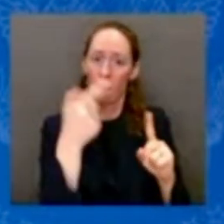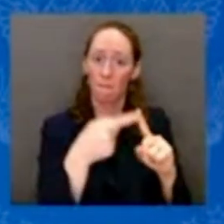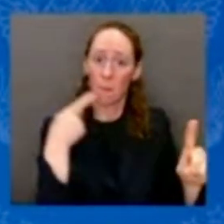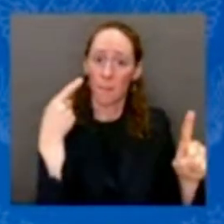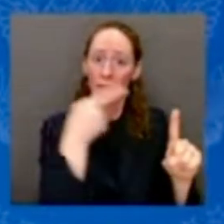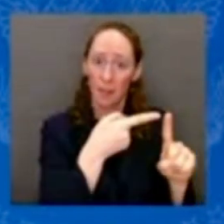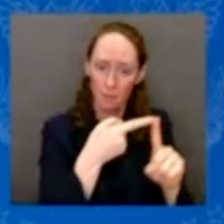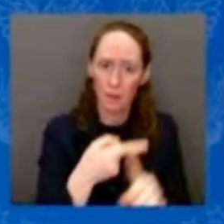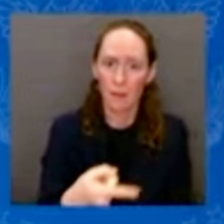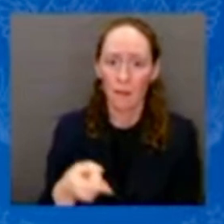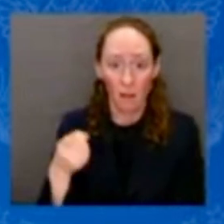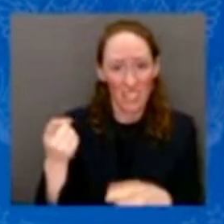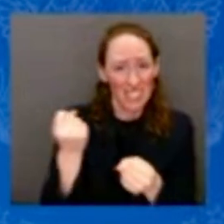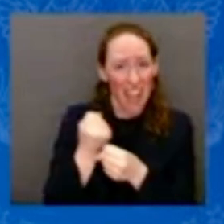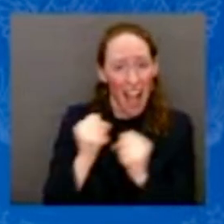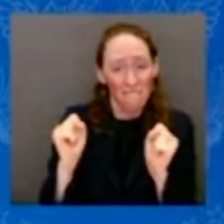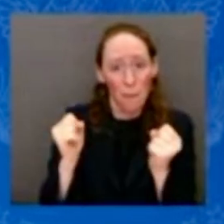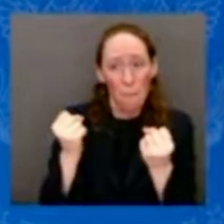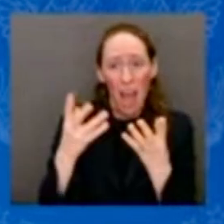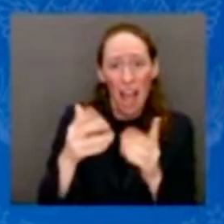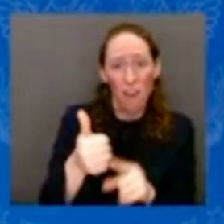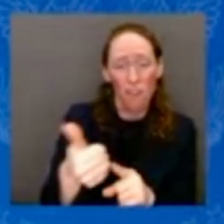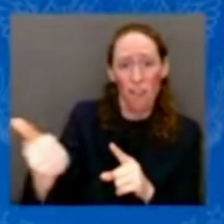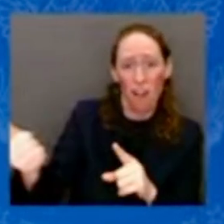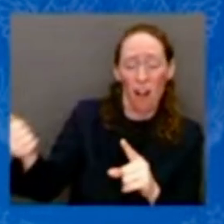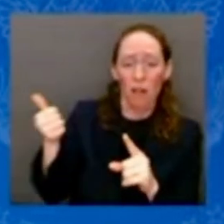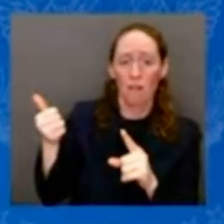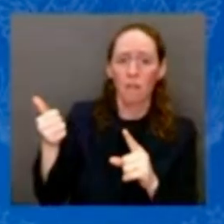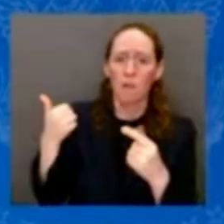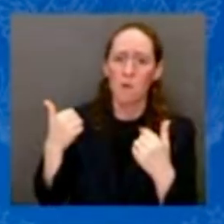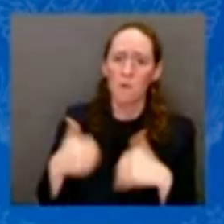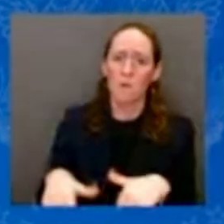At Half Moon Bay, just 2 days later, he got it.